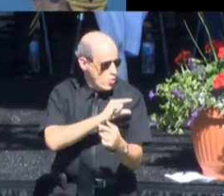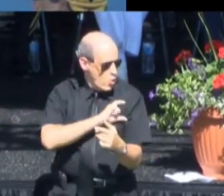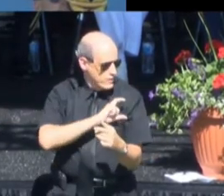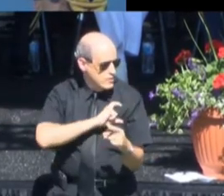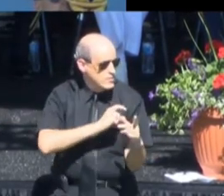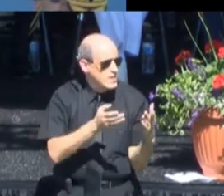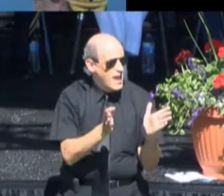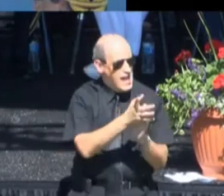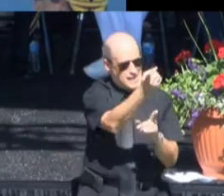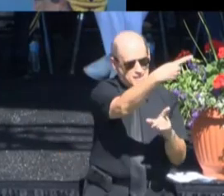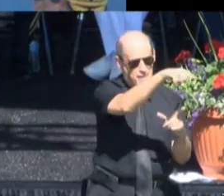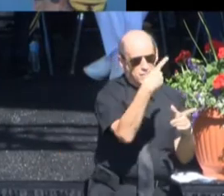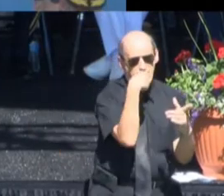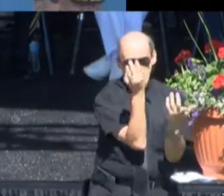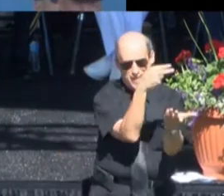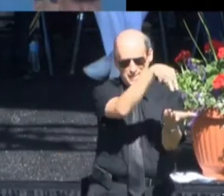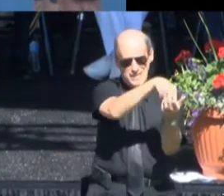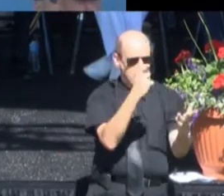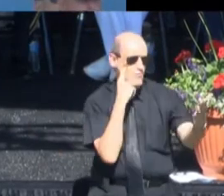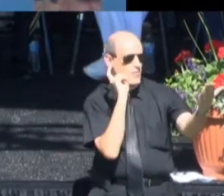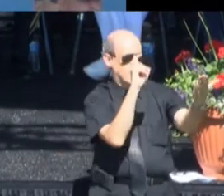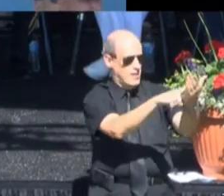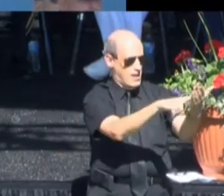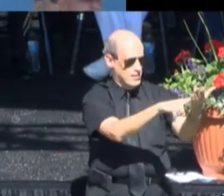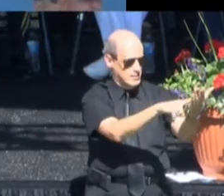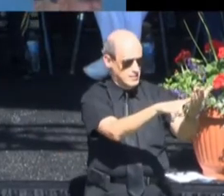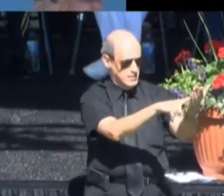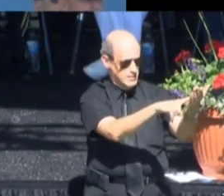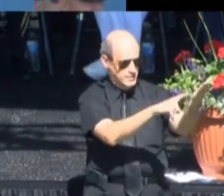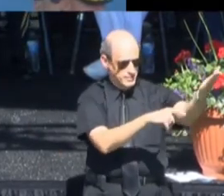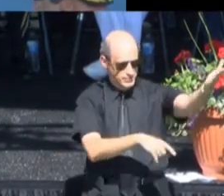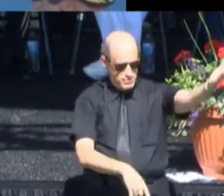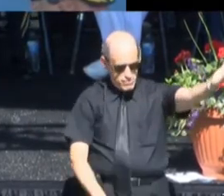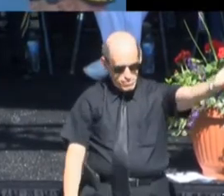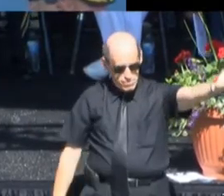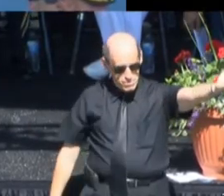coaches, and staff to please stand and be recognized.